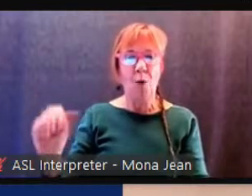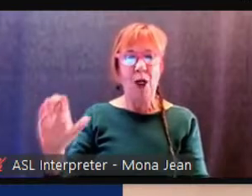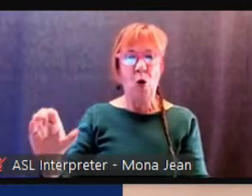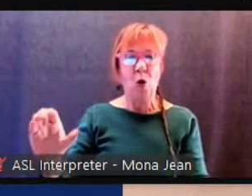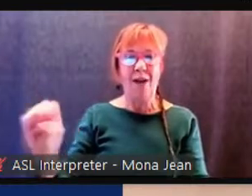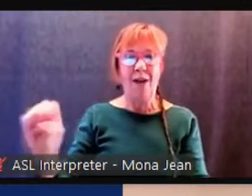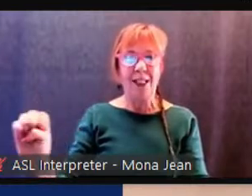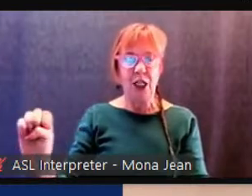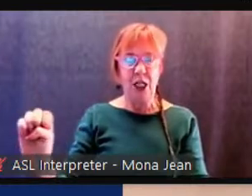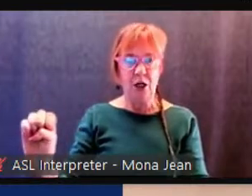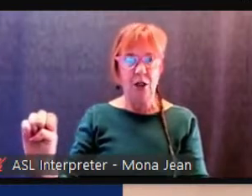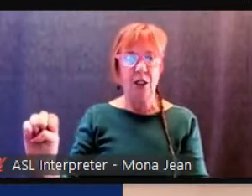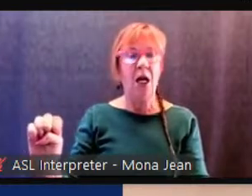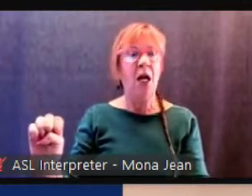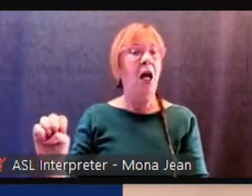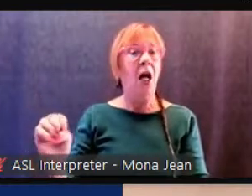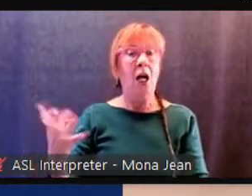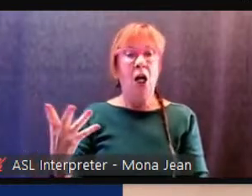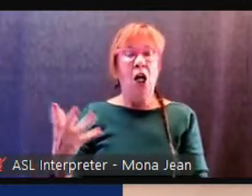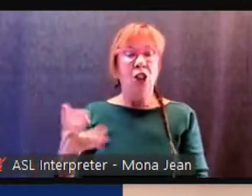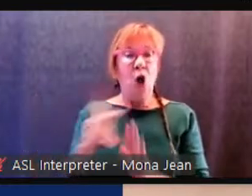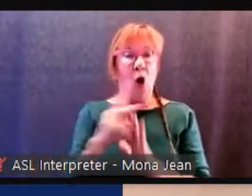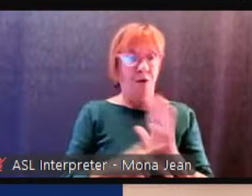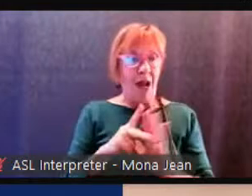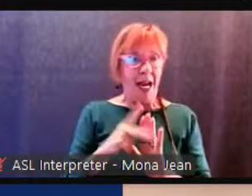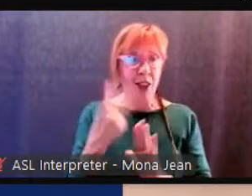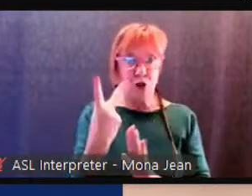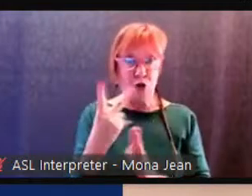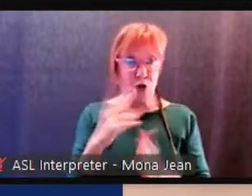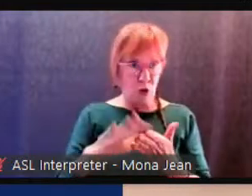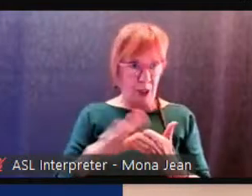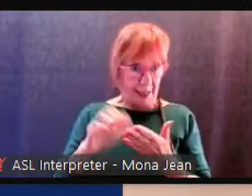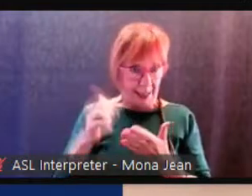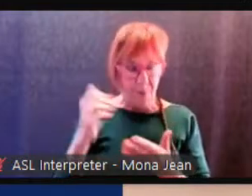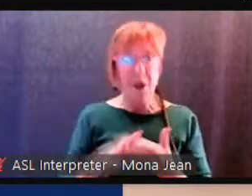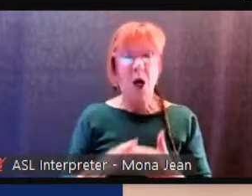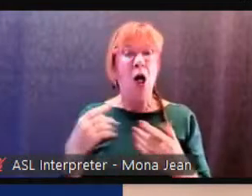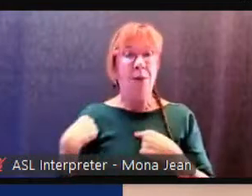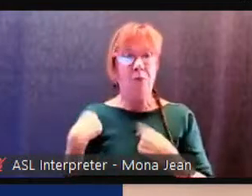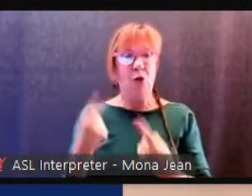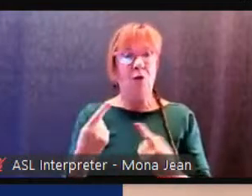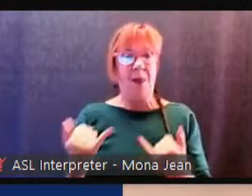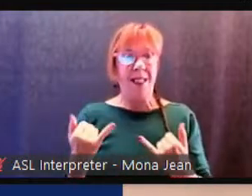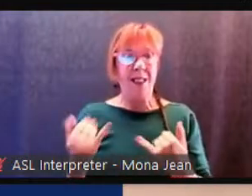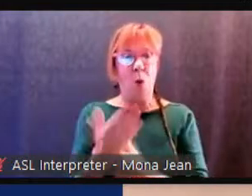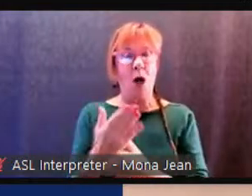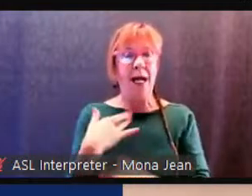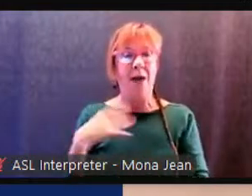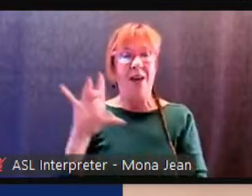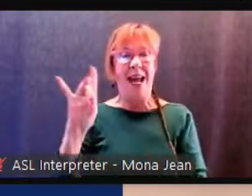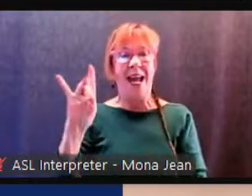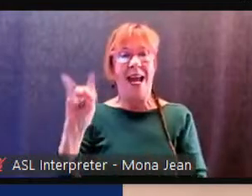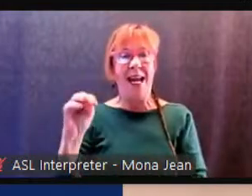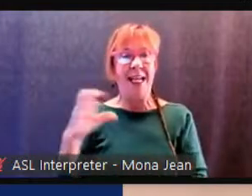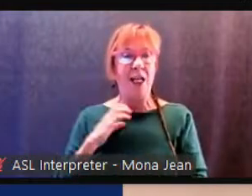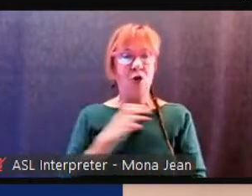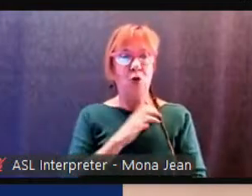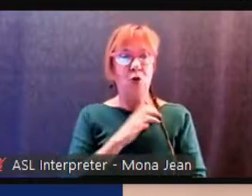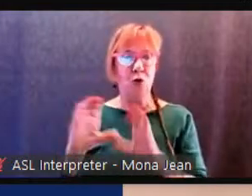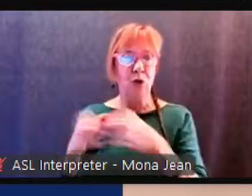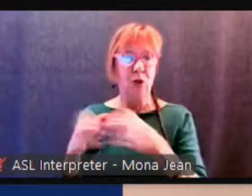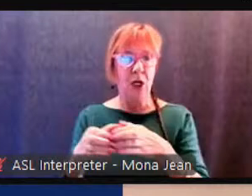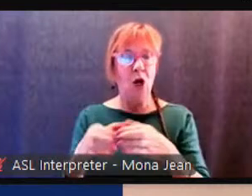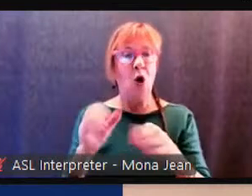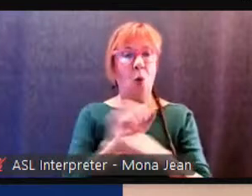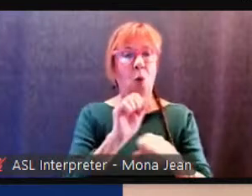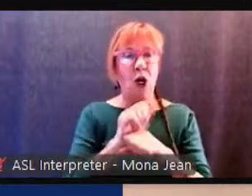update on where we stand with Phase 2 cleanup. As of this morning, we had 80 crews working debris removal in the